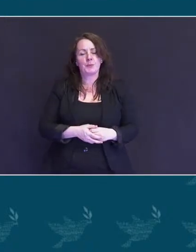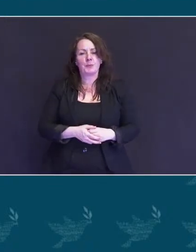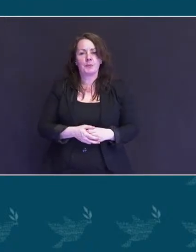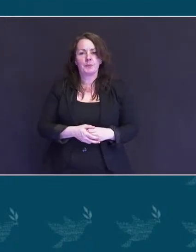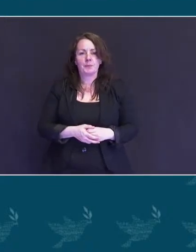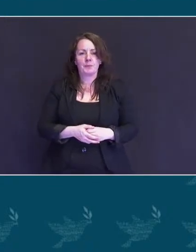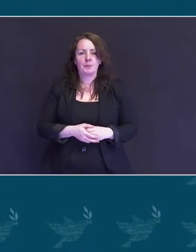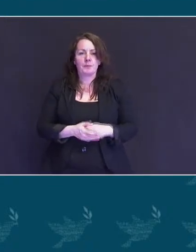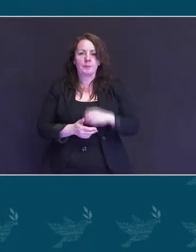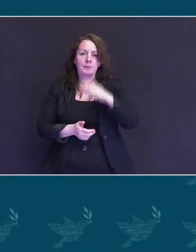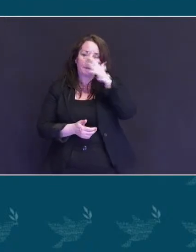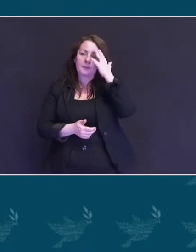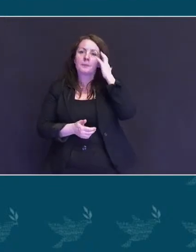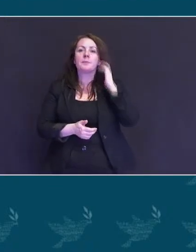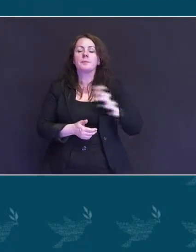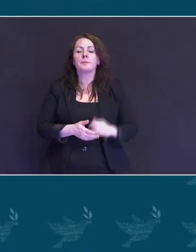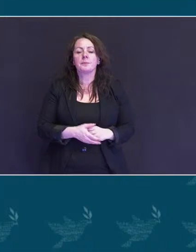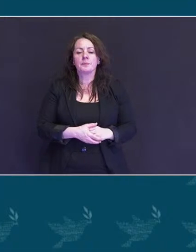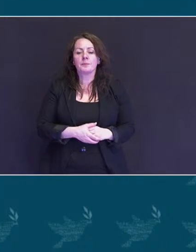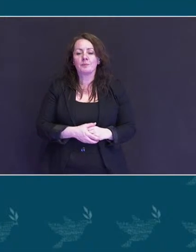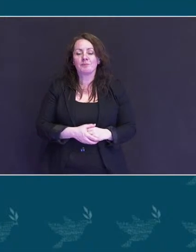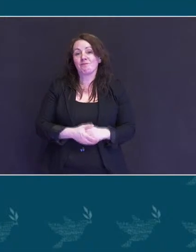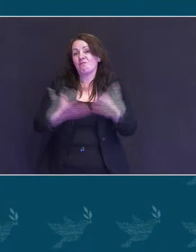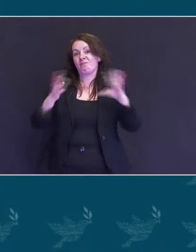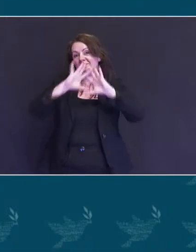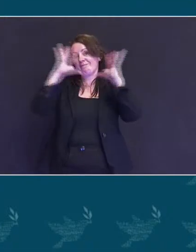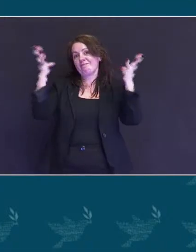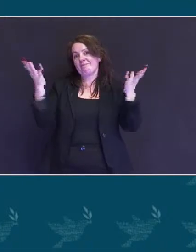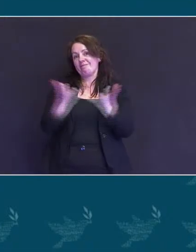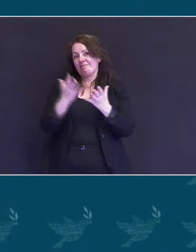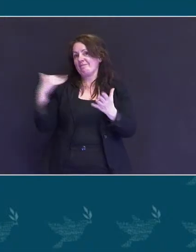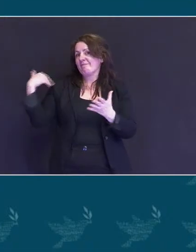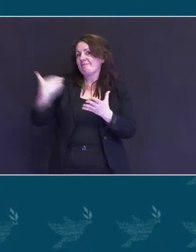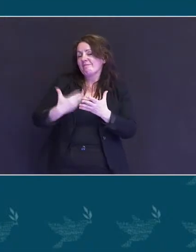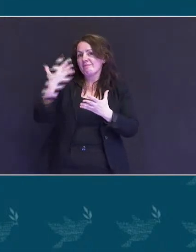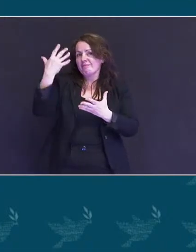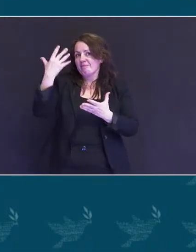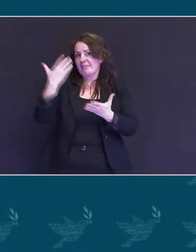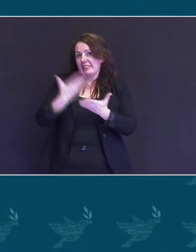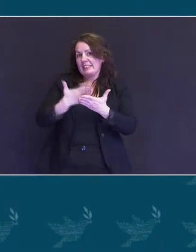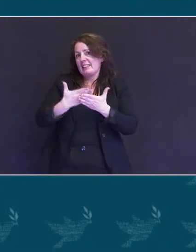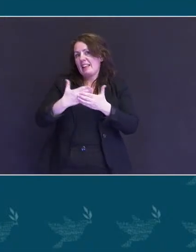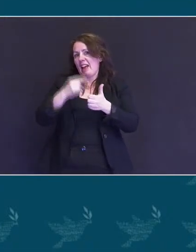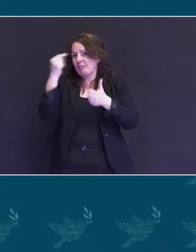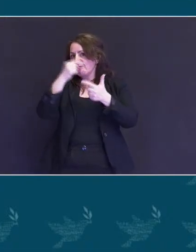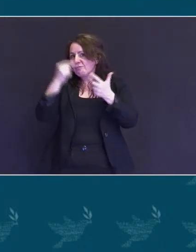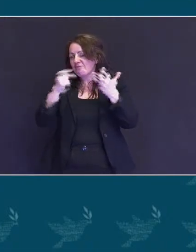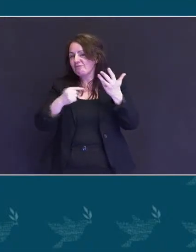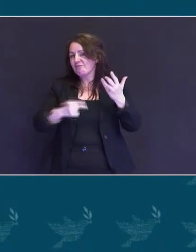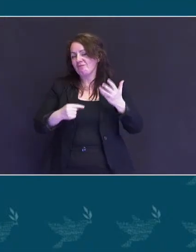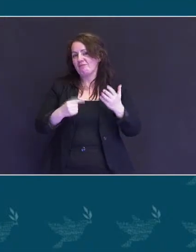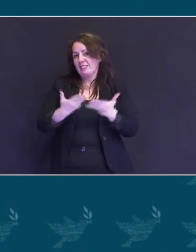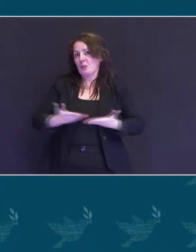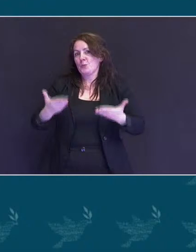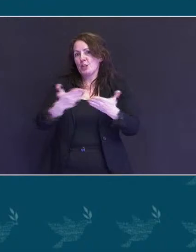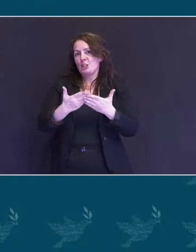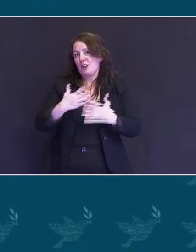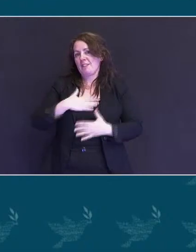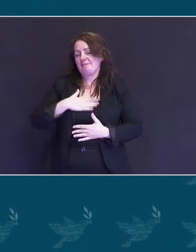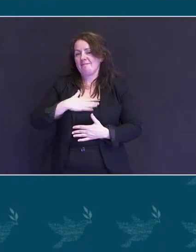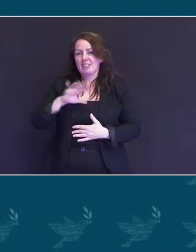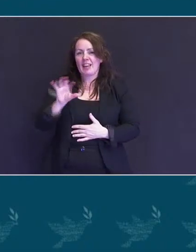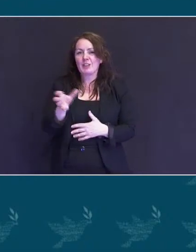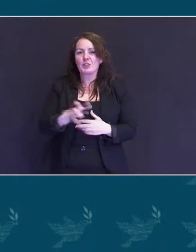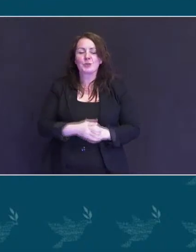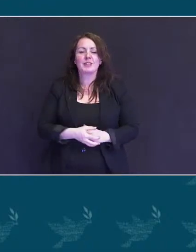that we have learned, and we hope that with our new mother tongue-based bilingual